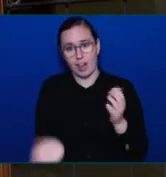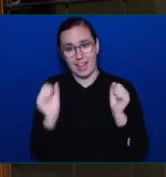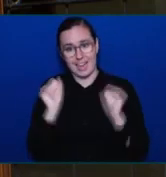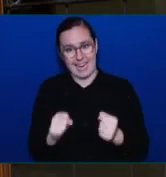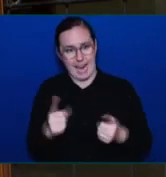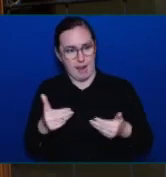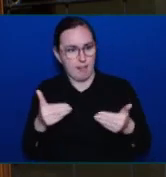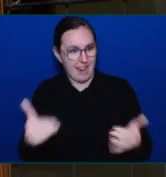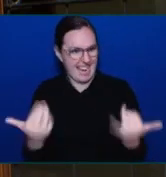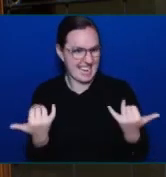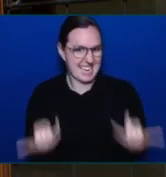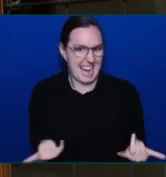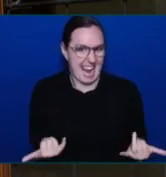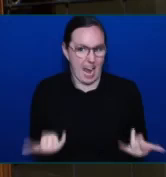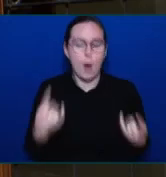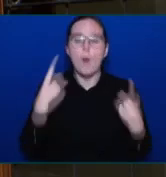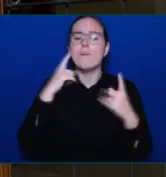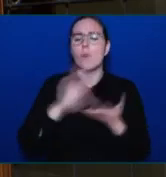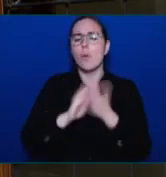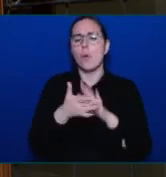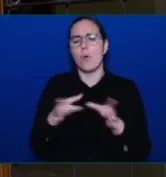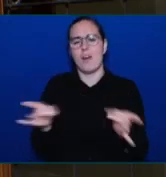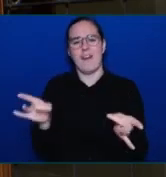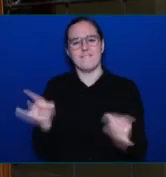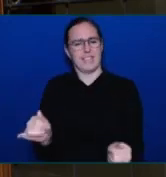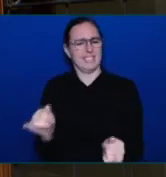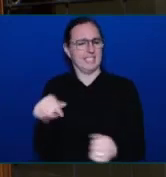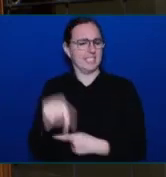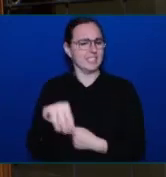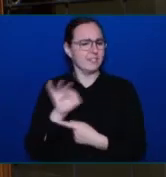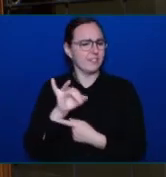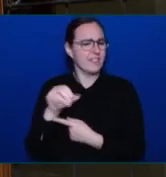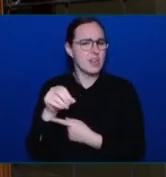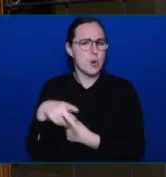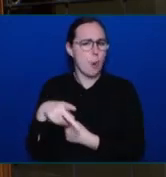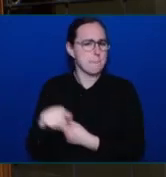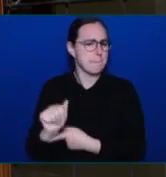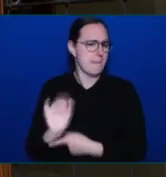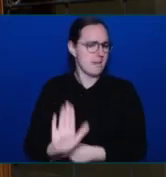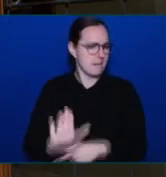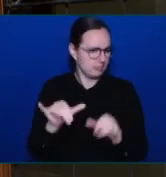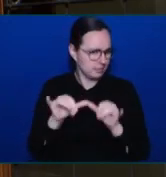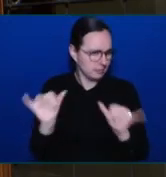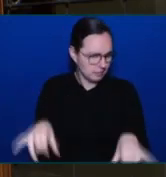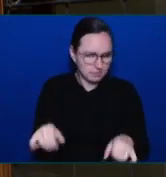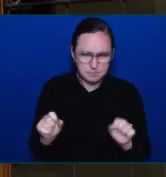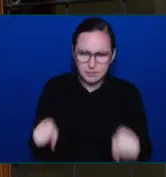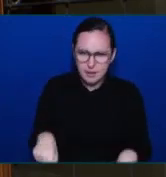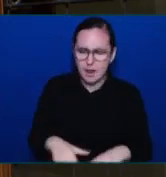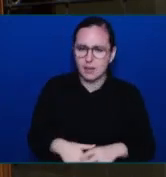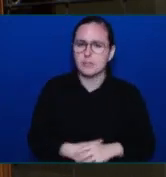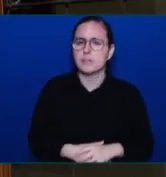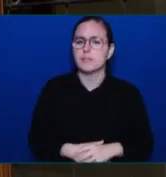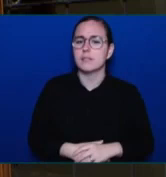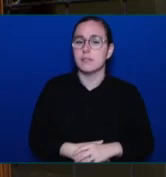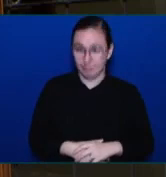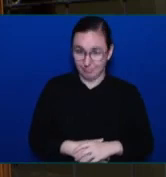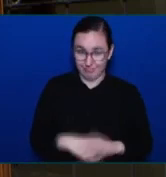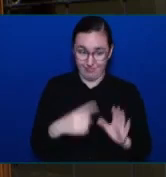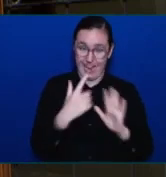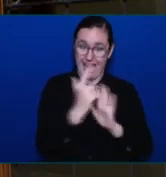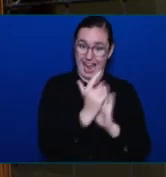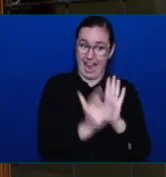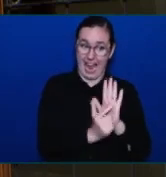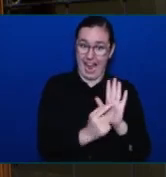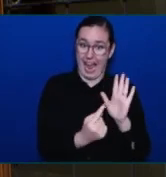Act's privacy provisions must also keep up with a changing world, and in particular with emerging